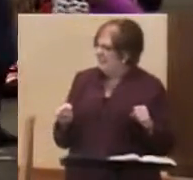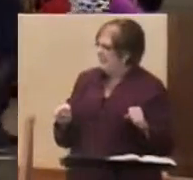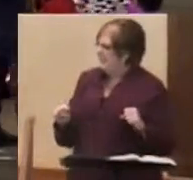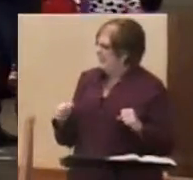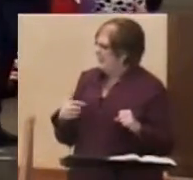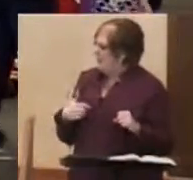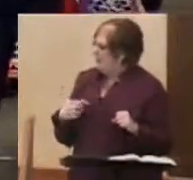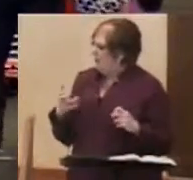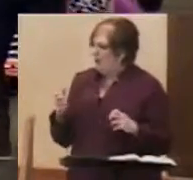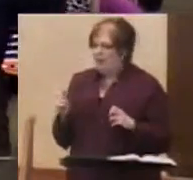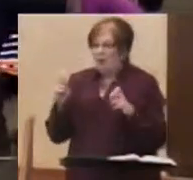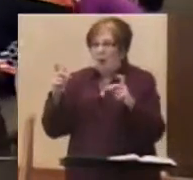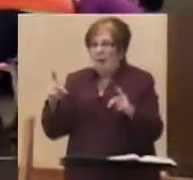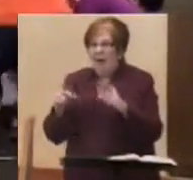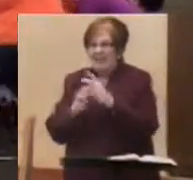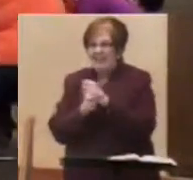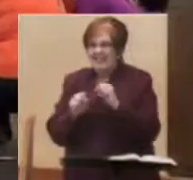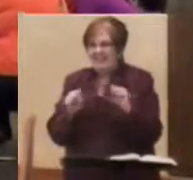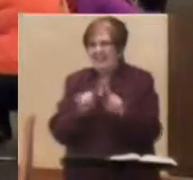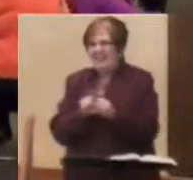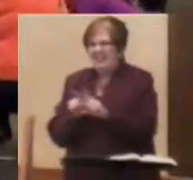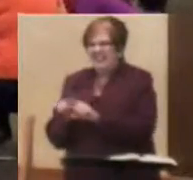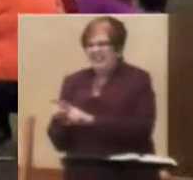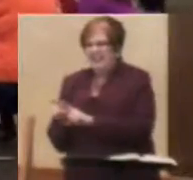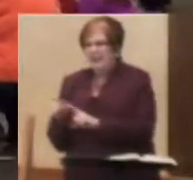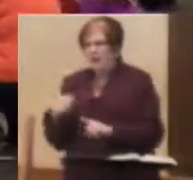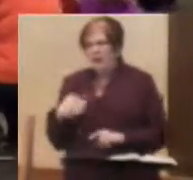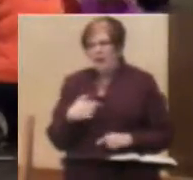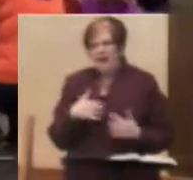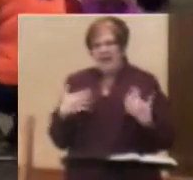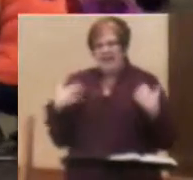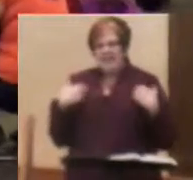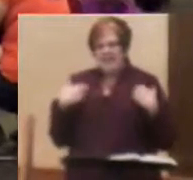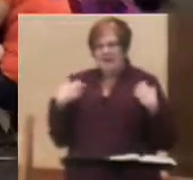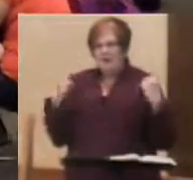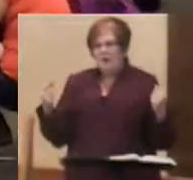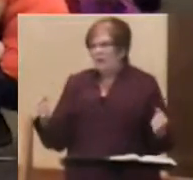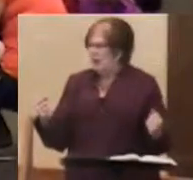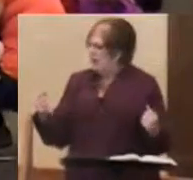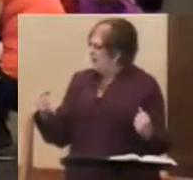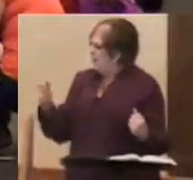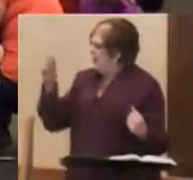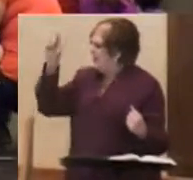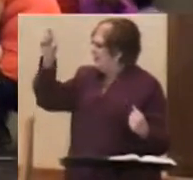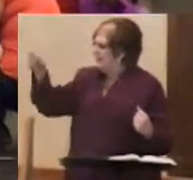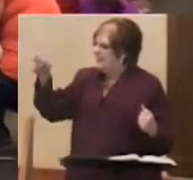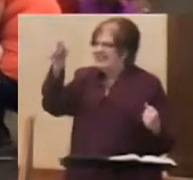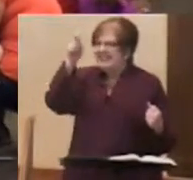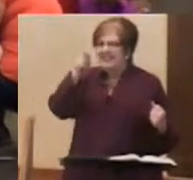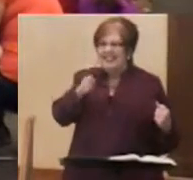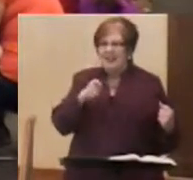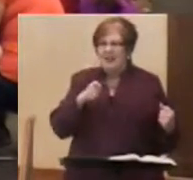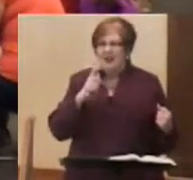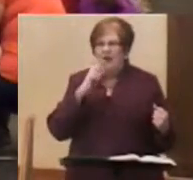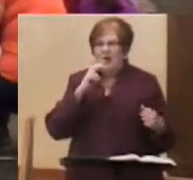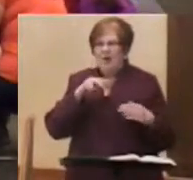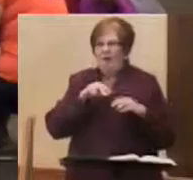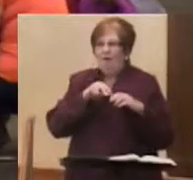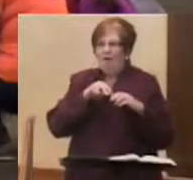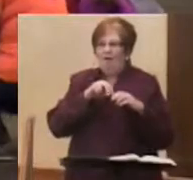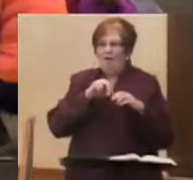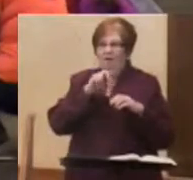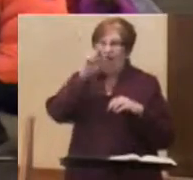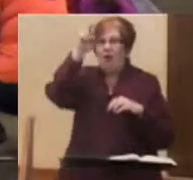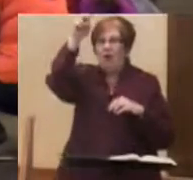We want you to go back safely too. We had some courageous acolytes who chose to fly off this